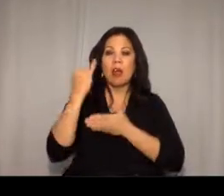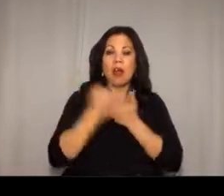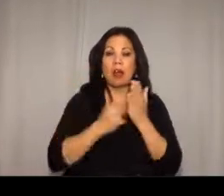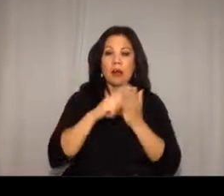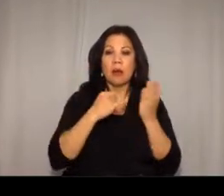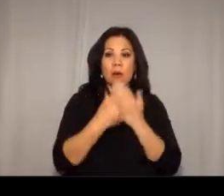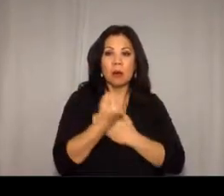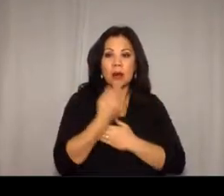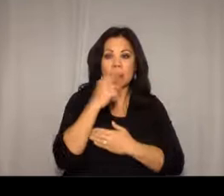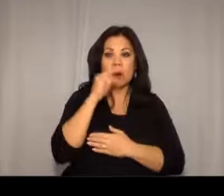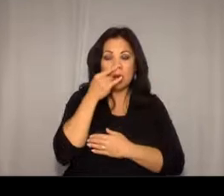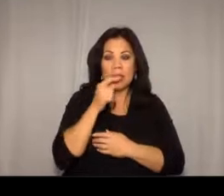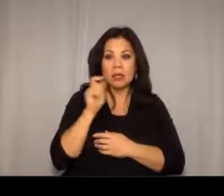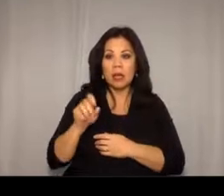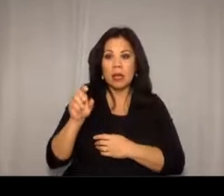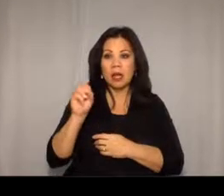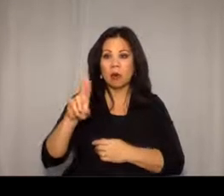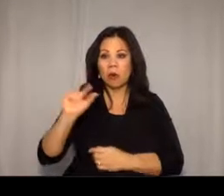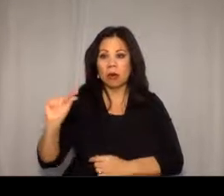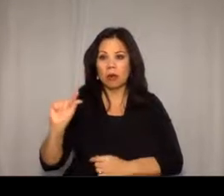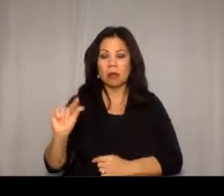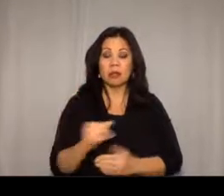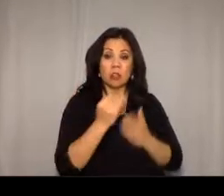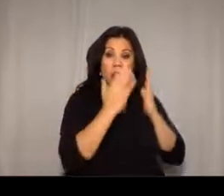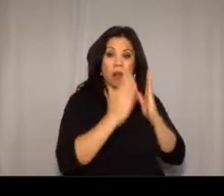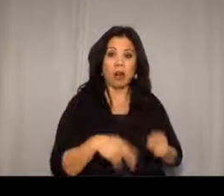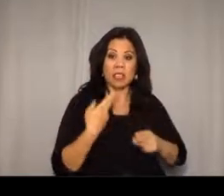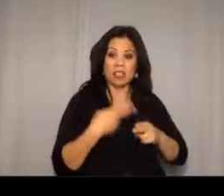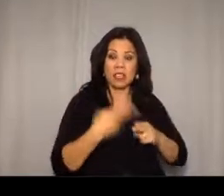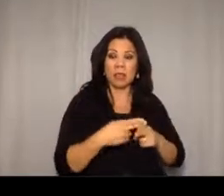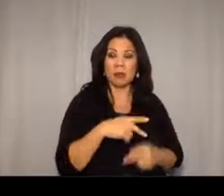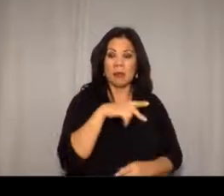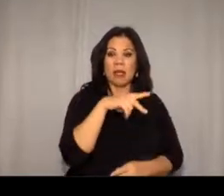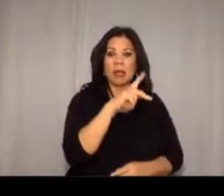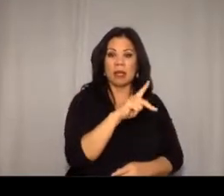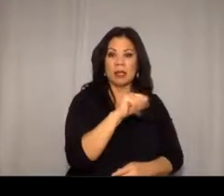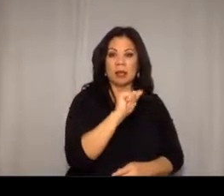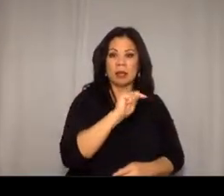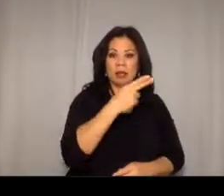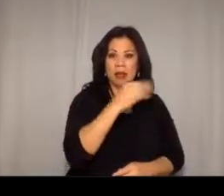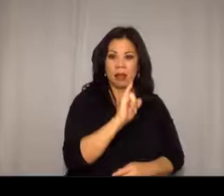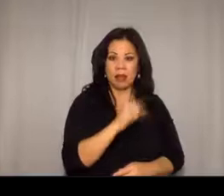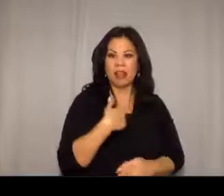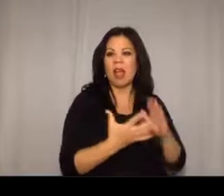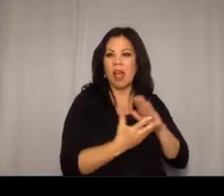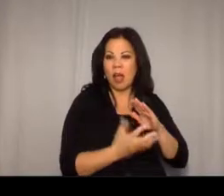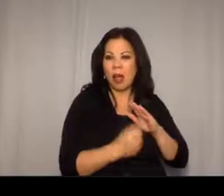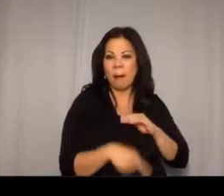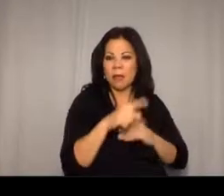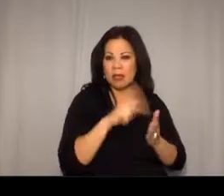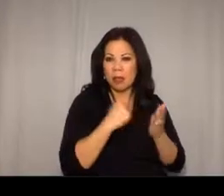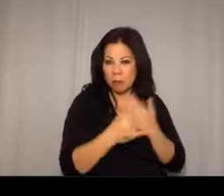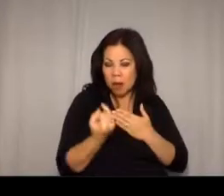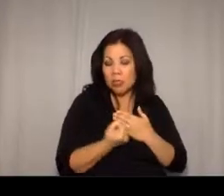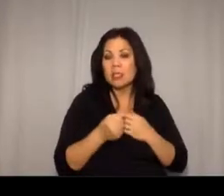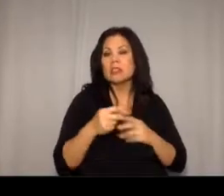artprojectsforkids.org. The woman's name is Kathy, who I've basically springboarded the project from. So parents, if you want to